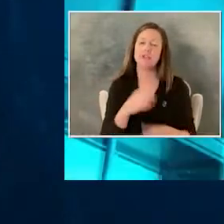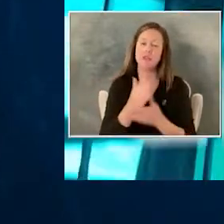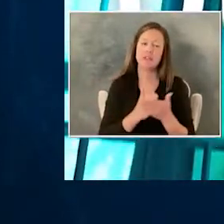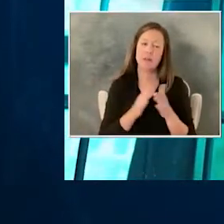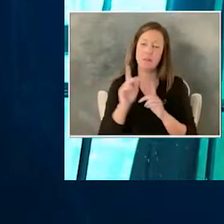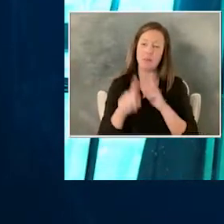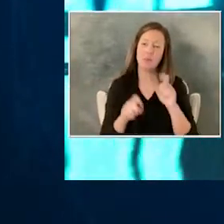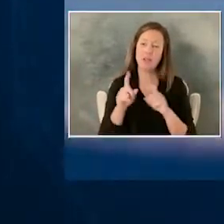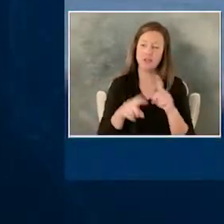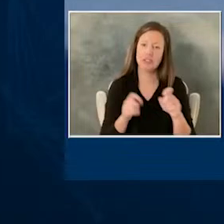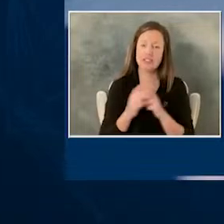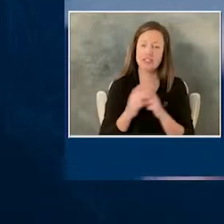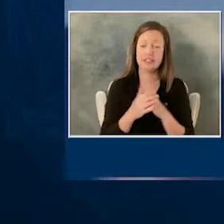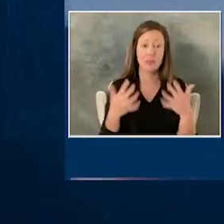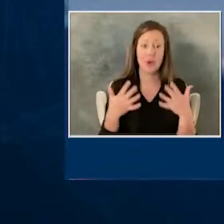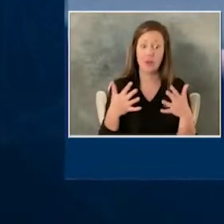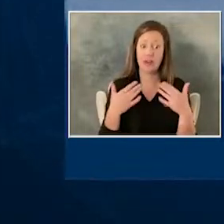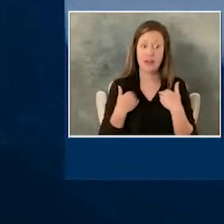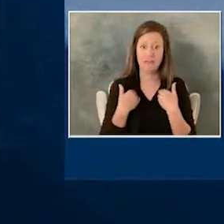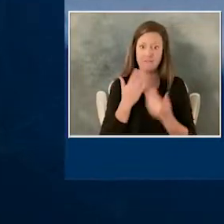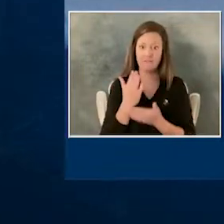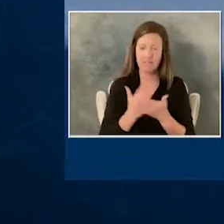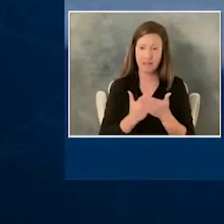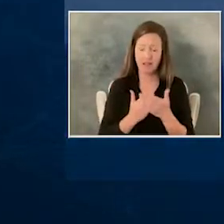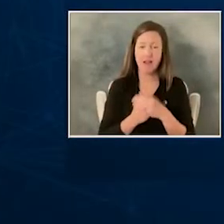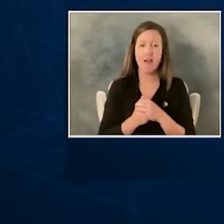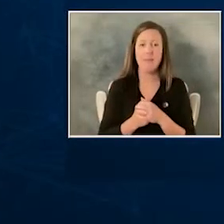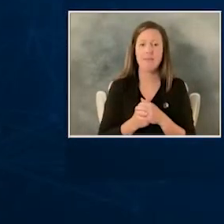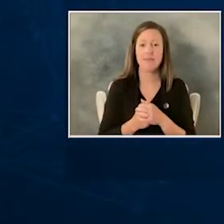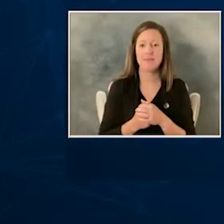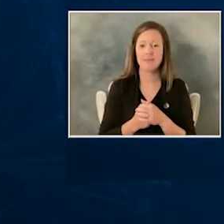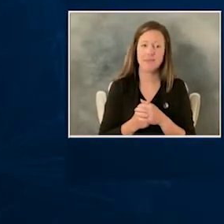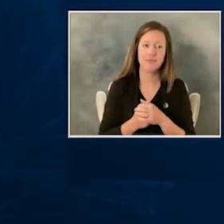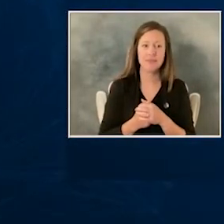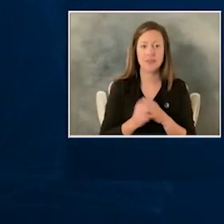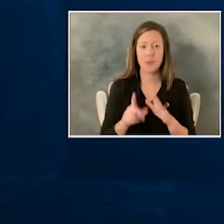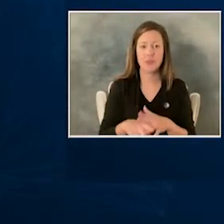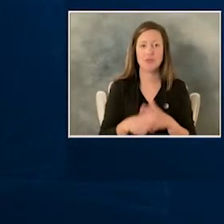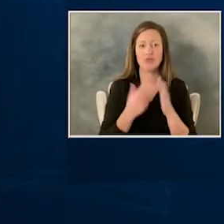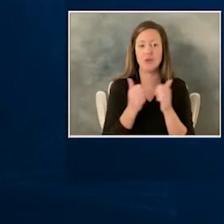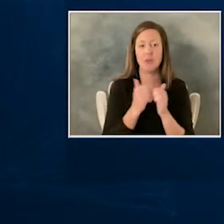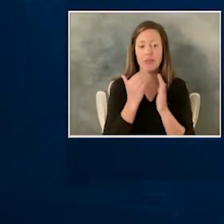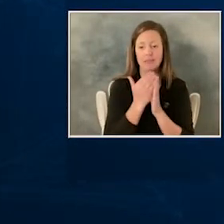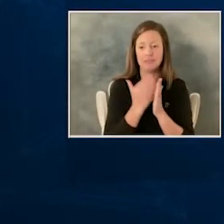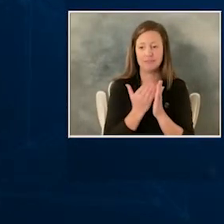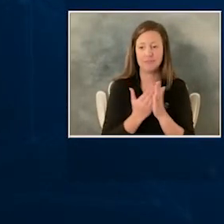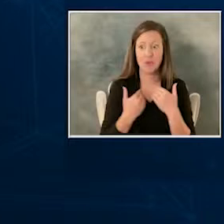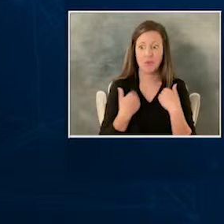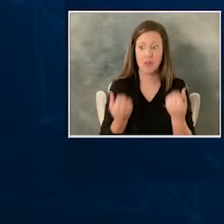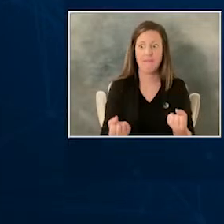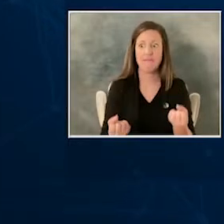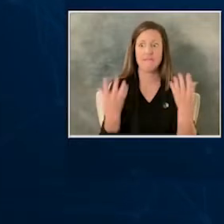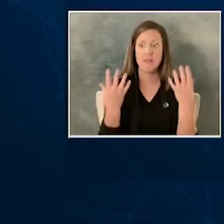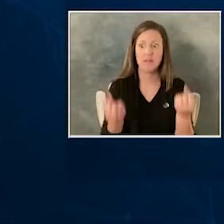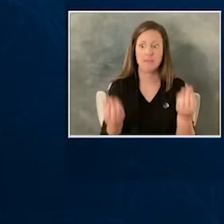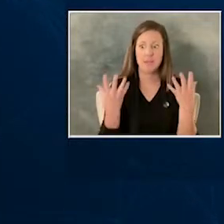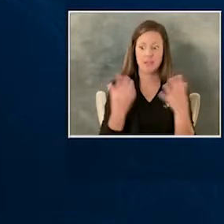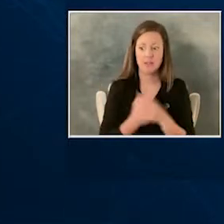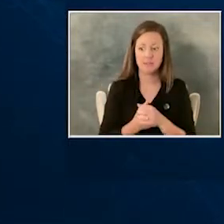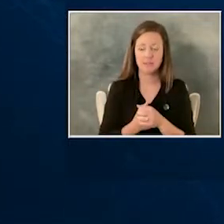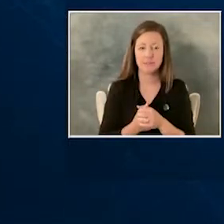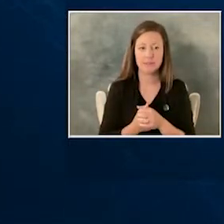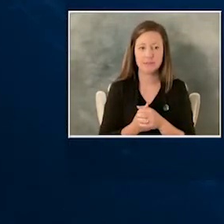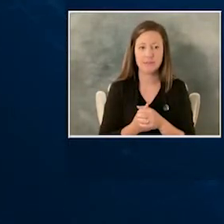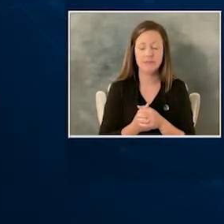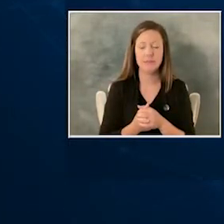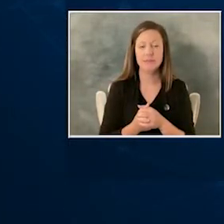and we are already getting some. So let me just start down the chain here. Wow, we have a lot of them. Okay. Yen Liang